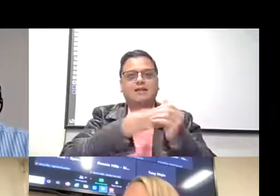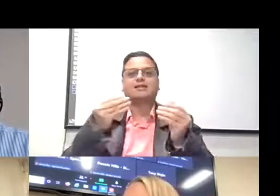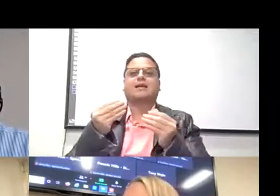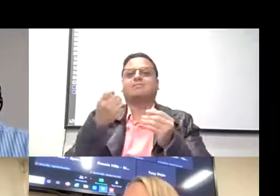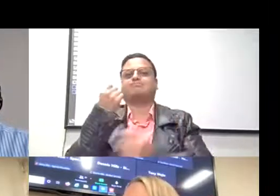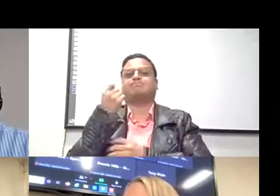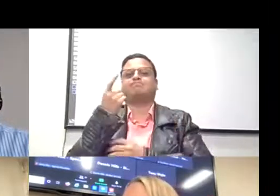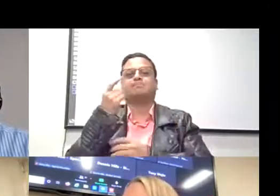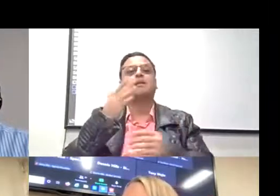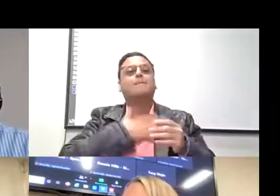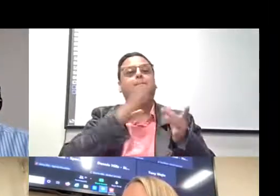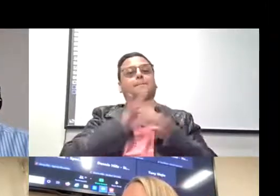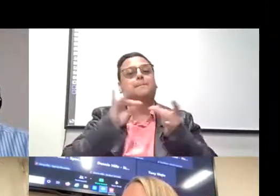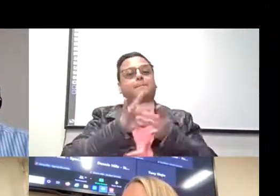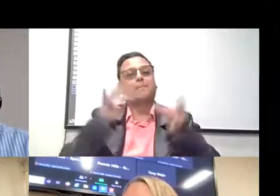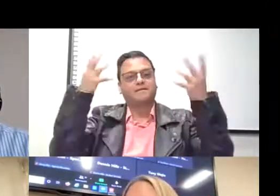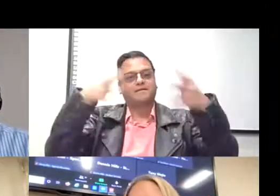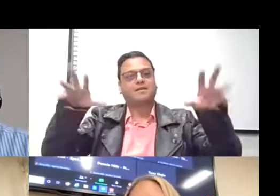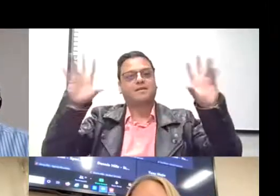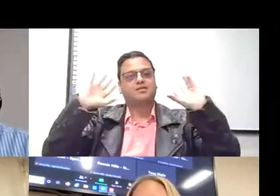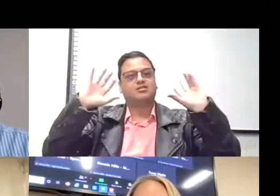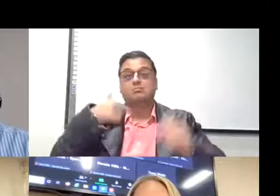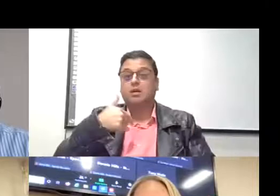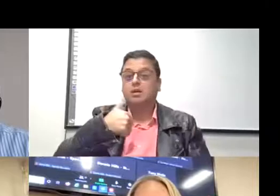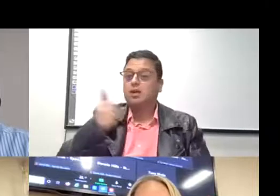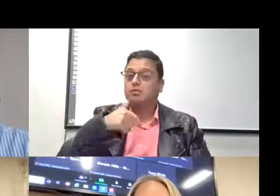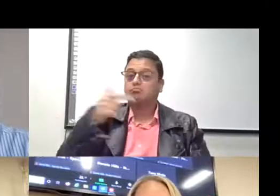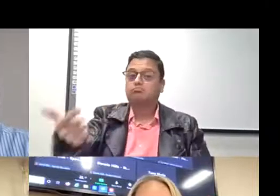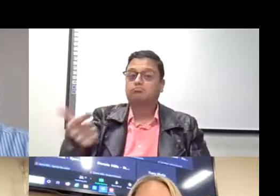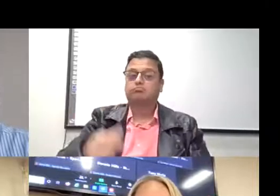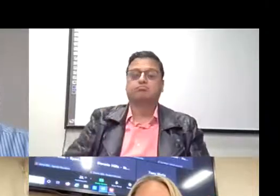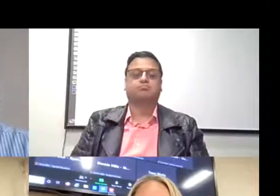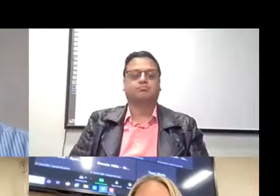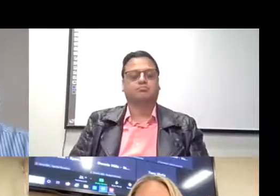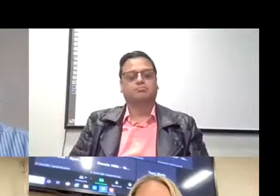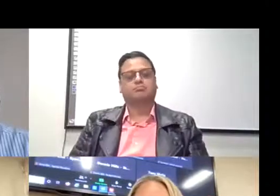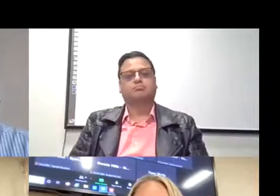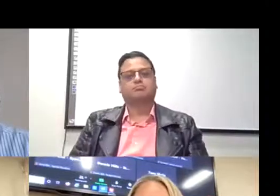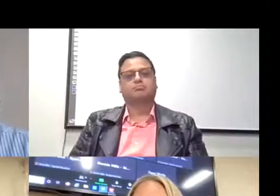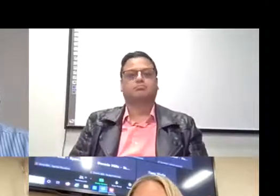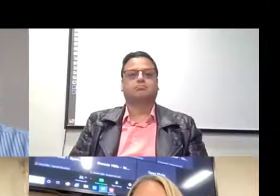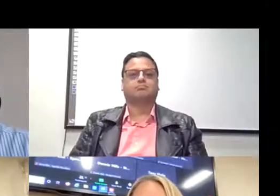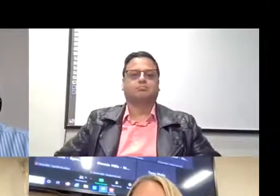are my comments. I don't know if anybody else has any other comments that they want to add.